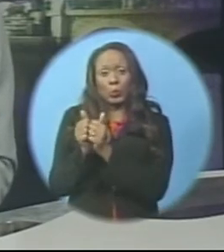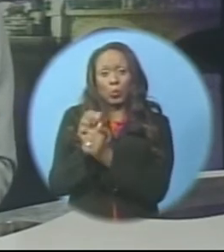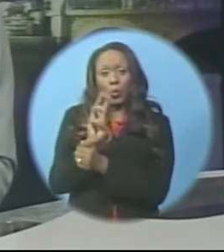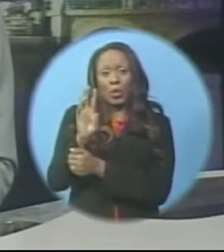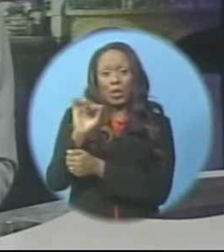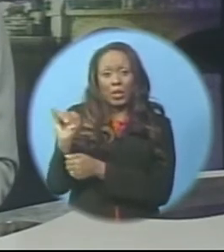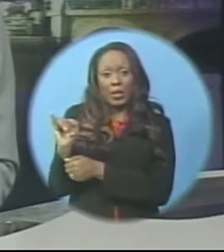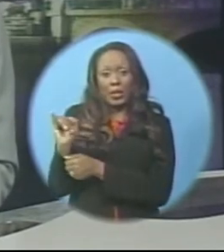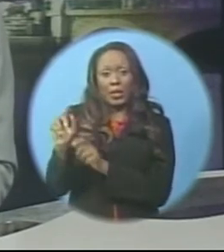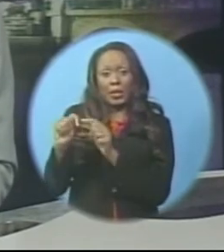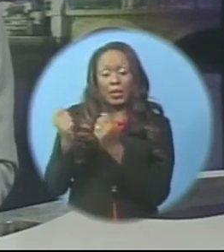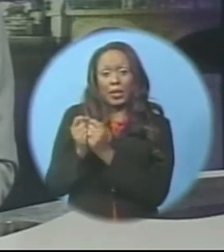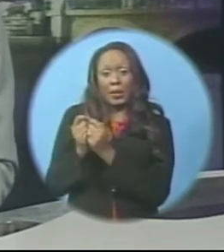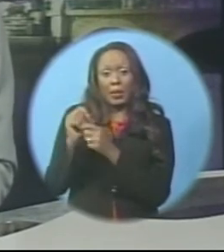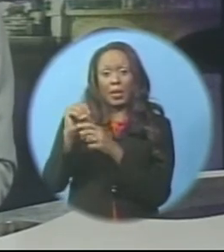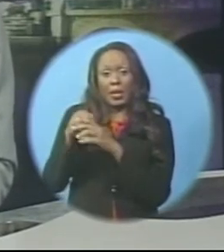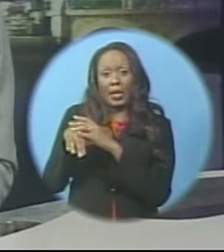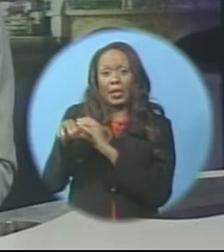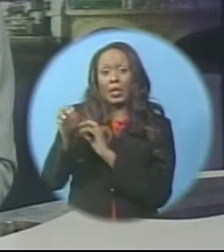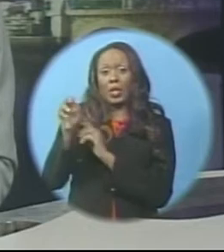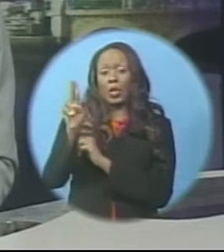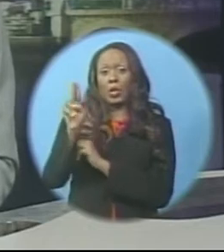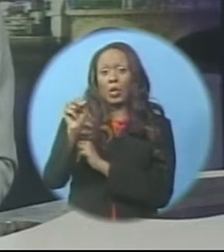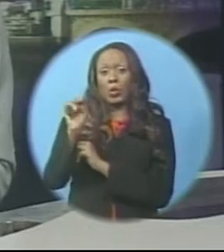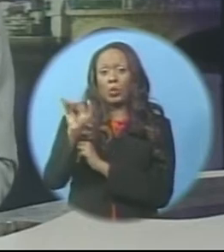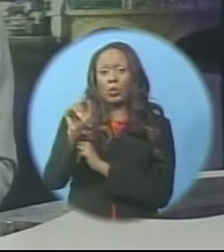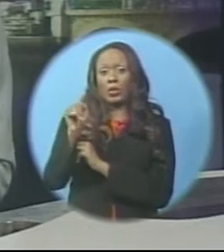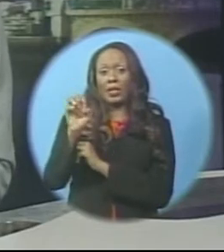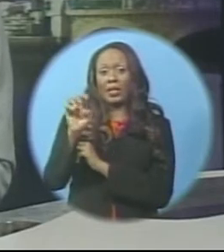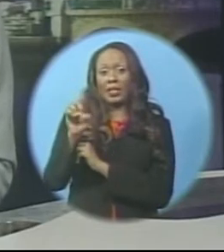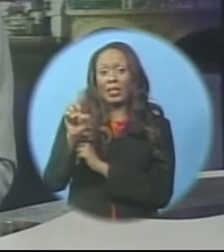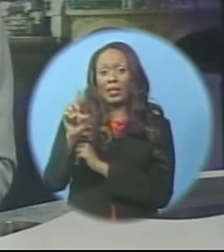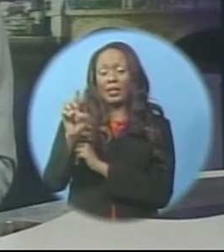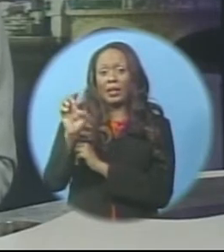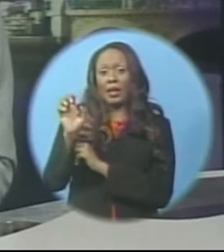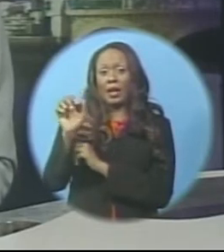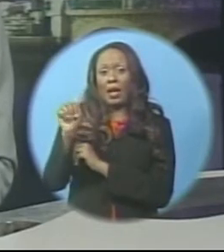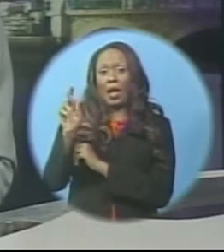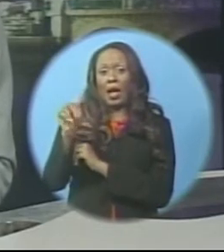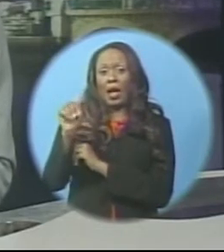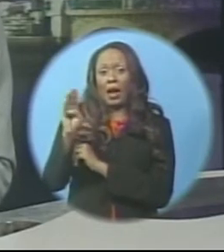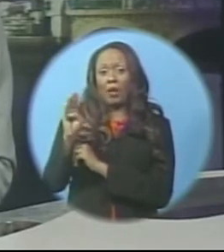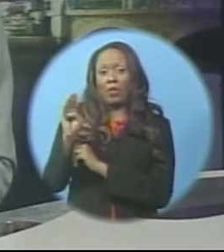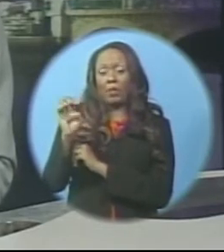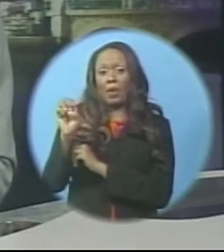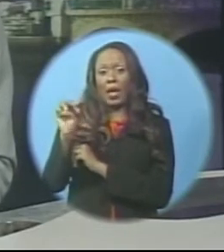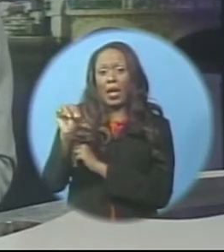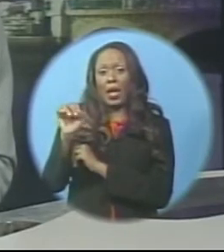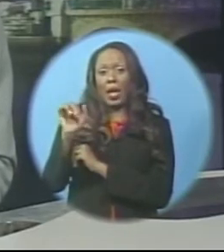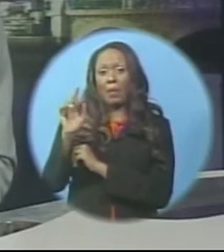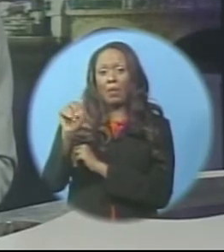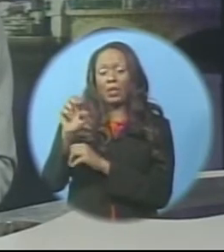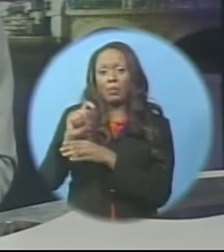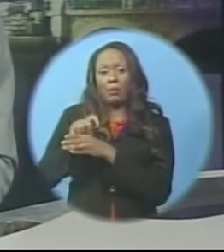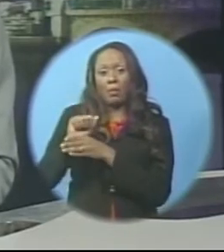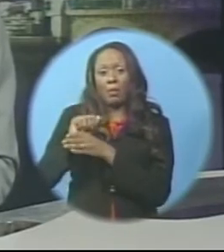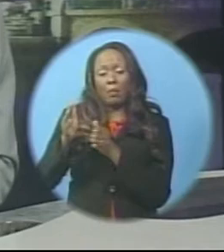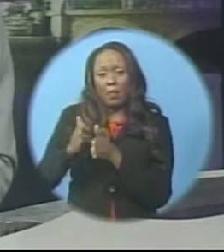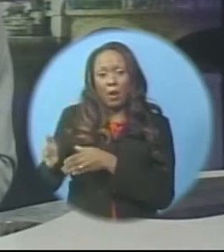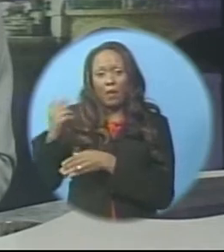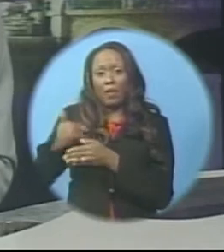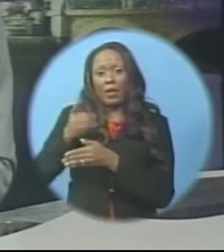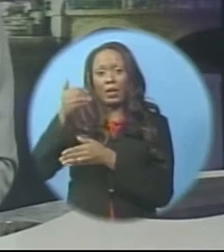Arab Emirates, preparing for the T20 World Cup later this month. Now, last week he was named as a global ambassador